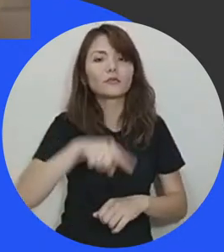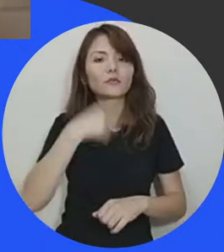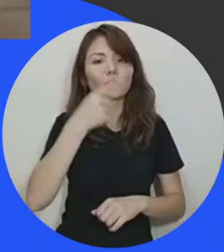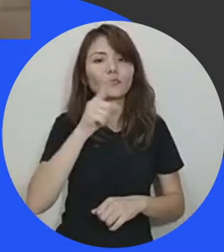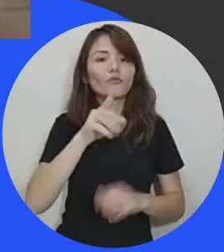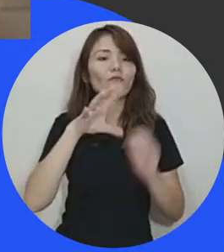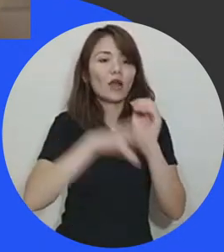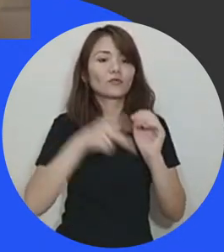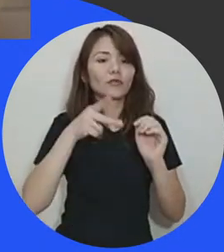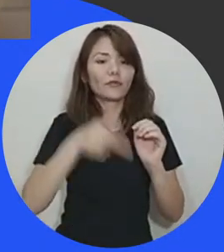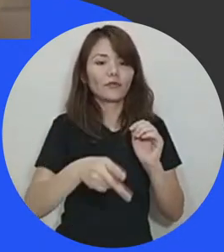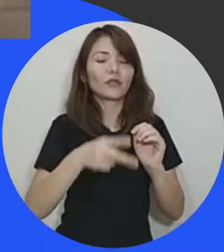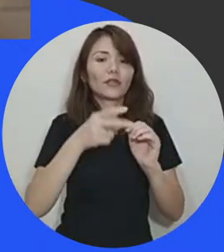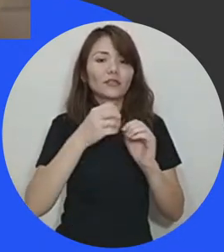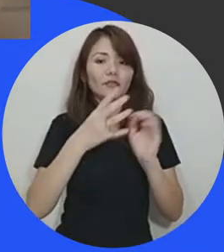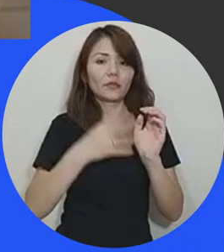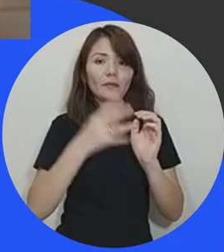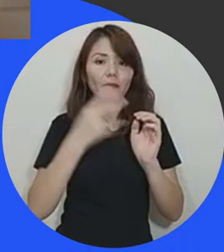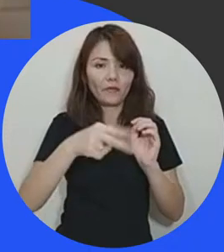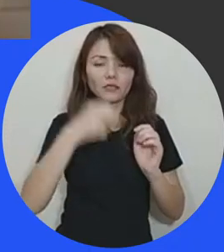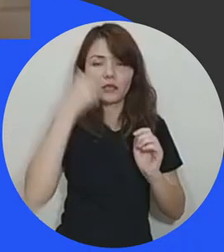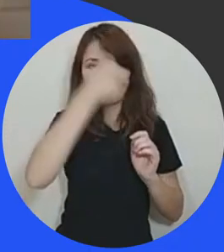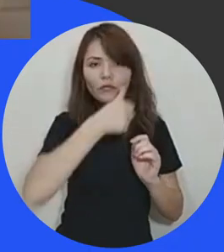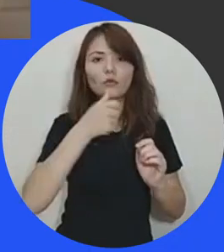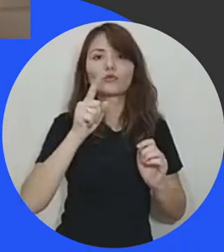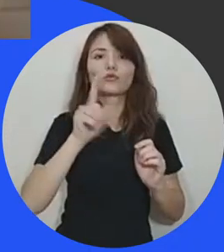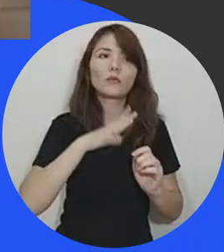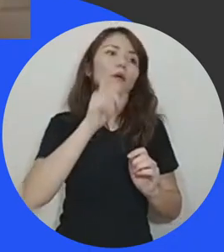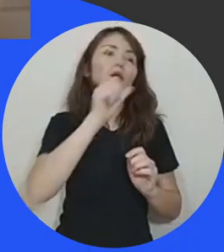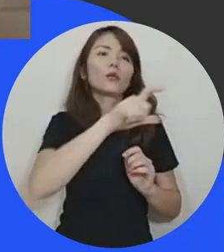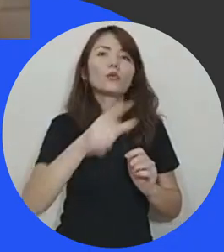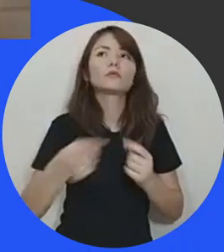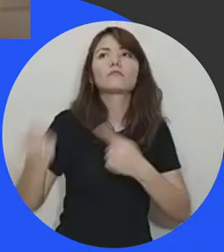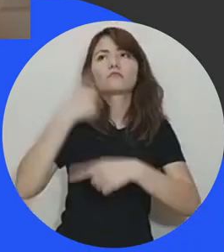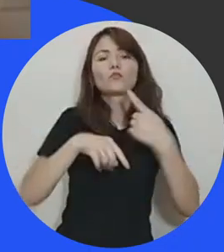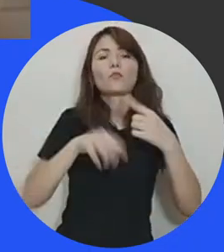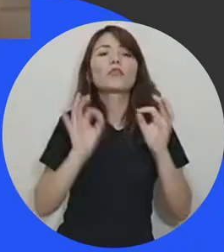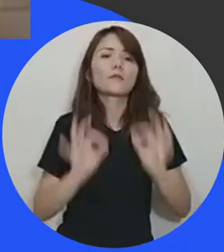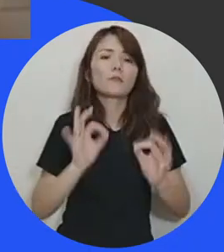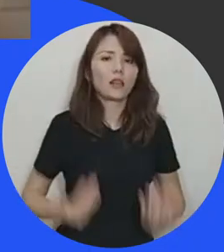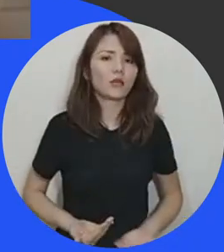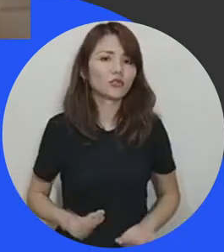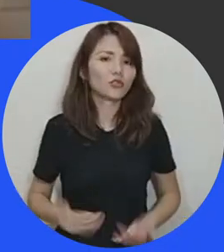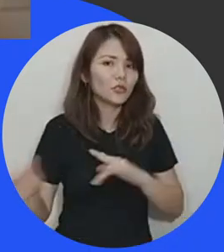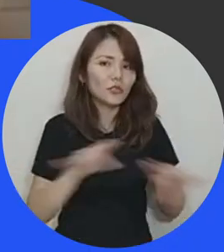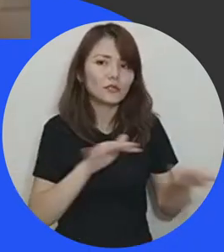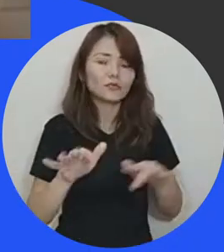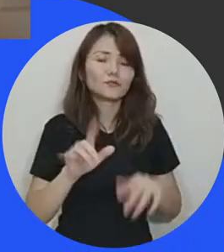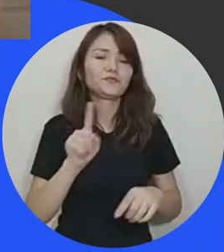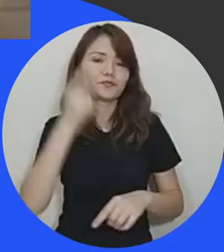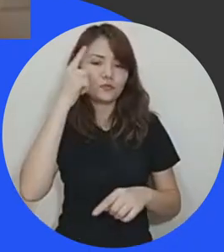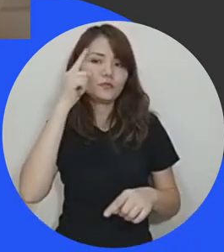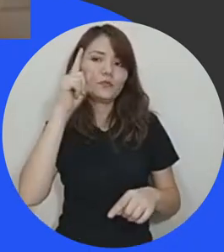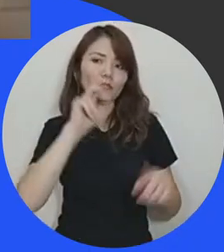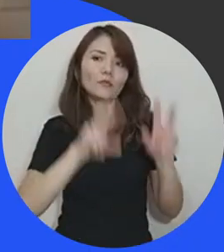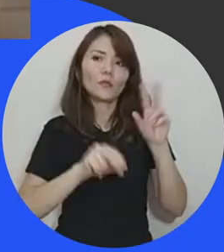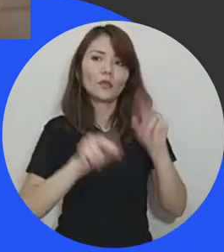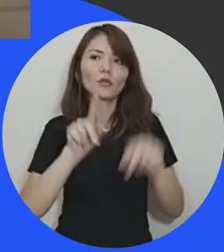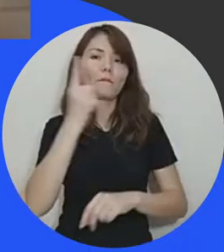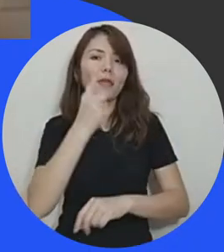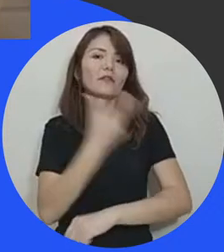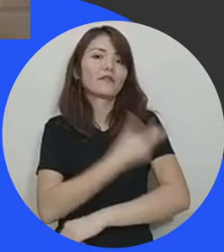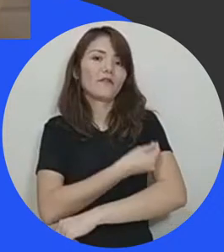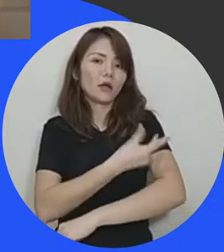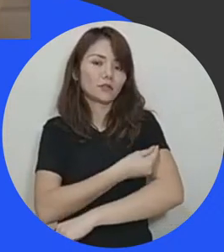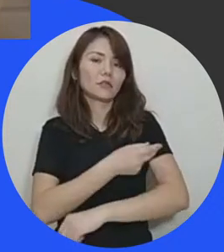will be getting back to normal, assuming the first vaccines work. Gotcha. Another question from our